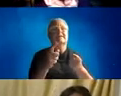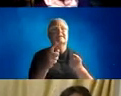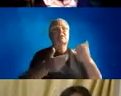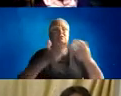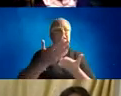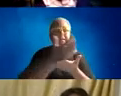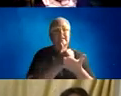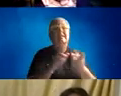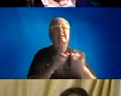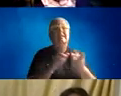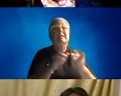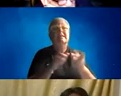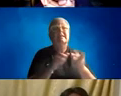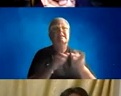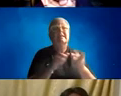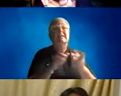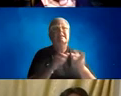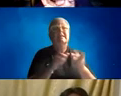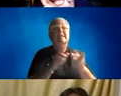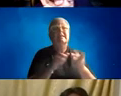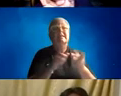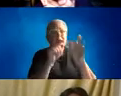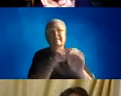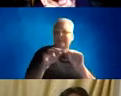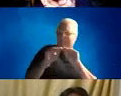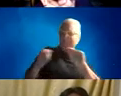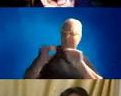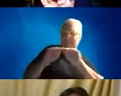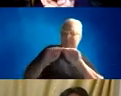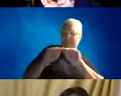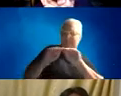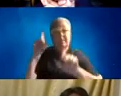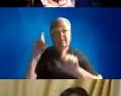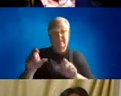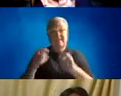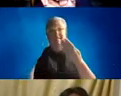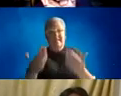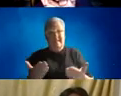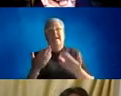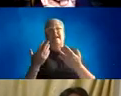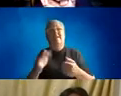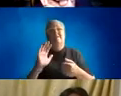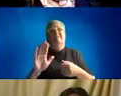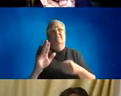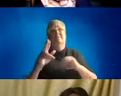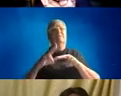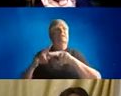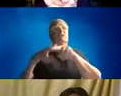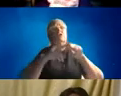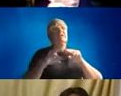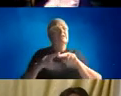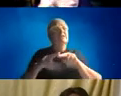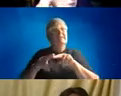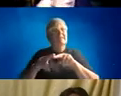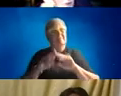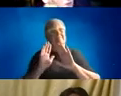surveys, and he's been training people. It's been now developed as a whole country system in Fiji, so that they can